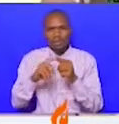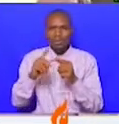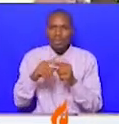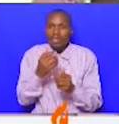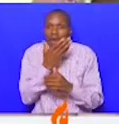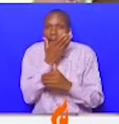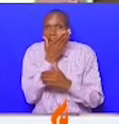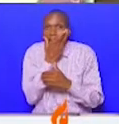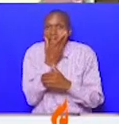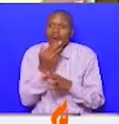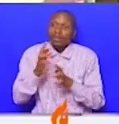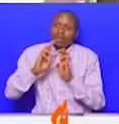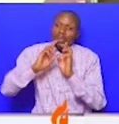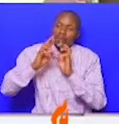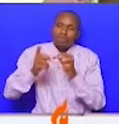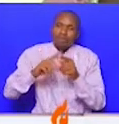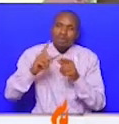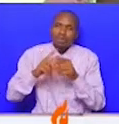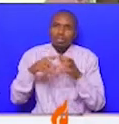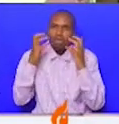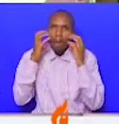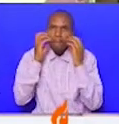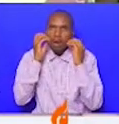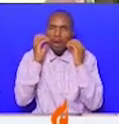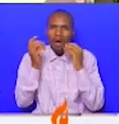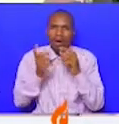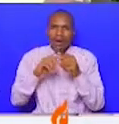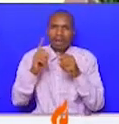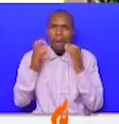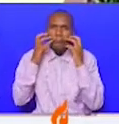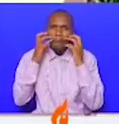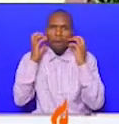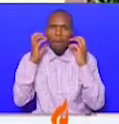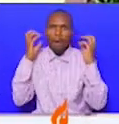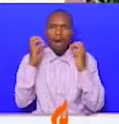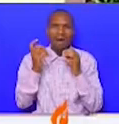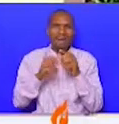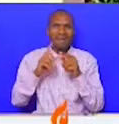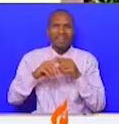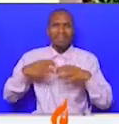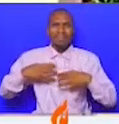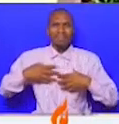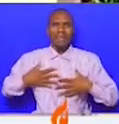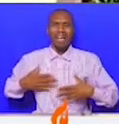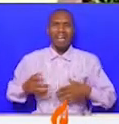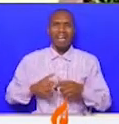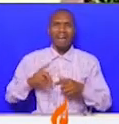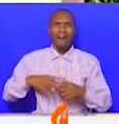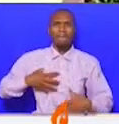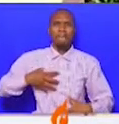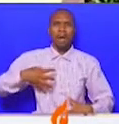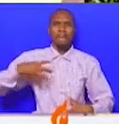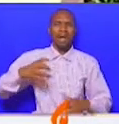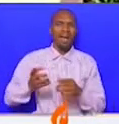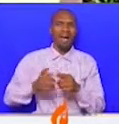niga gotebanga ase chim poto chiaje niga vero kubimba mono na boigo ase kubwa kiaje naro kia bimbire